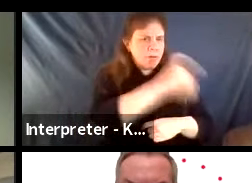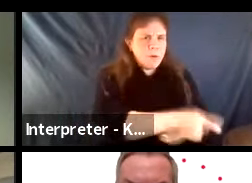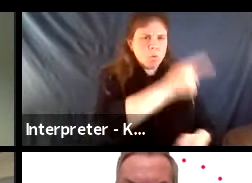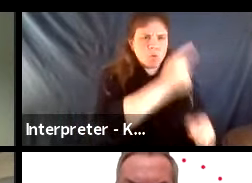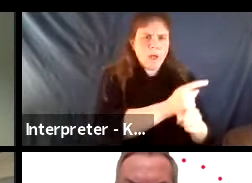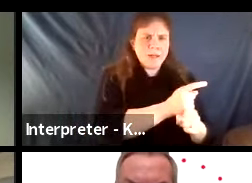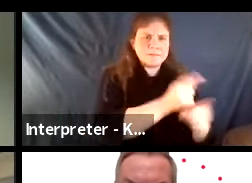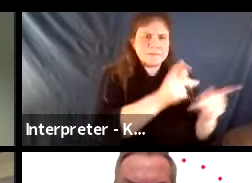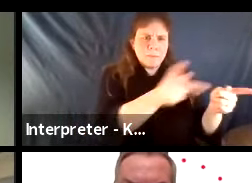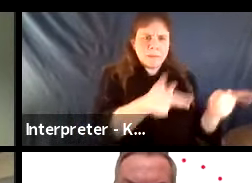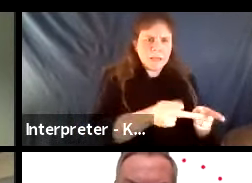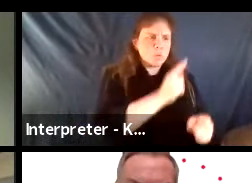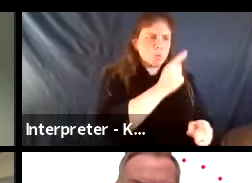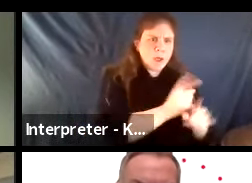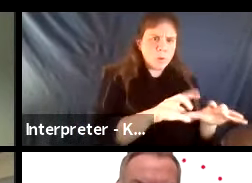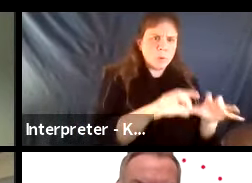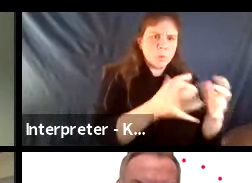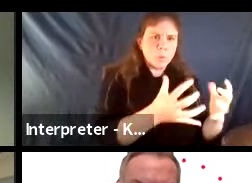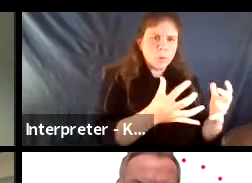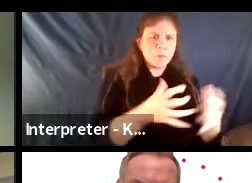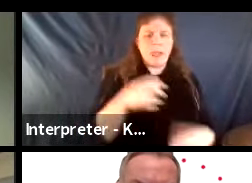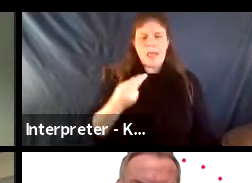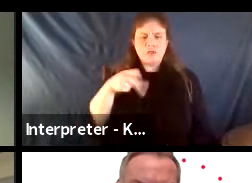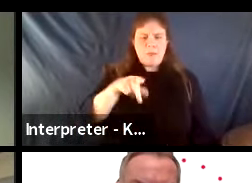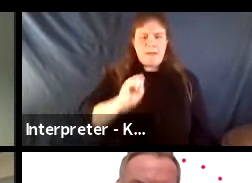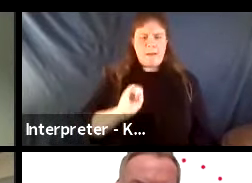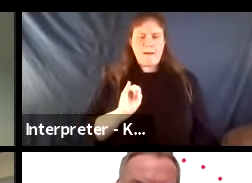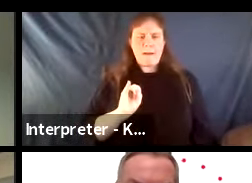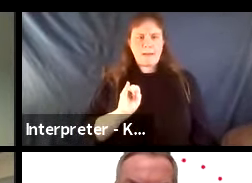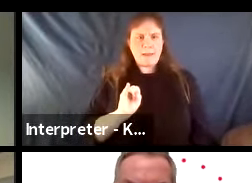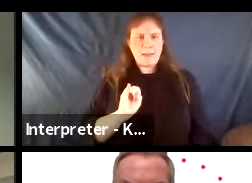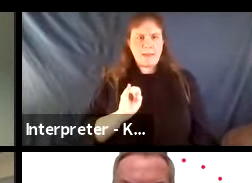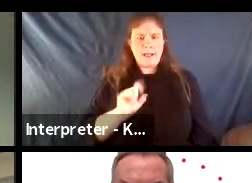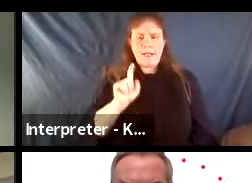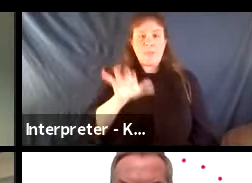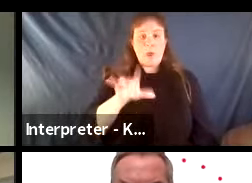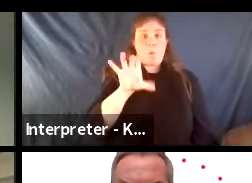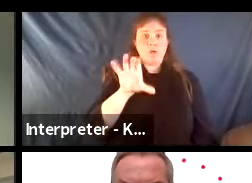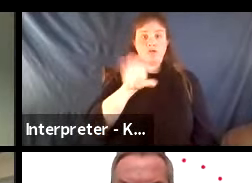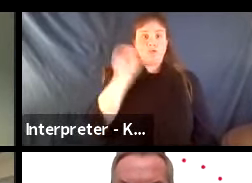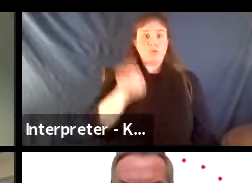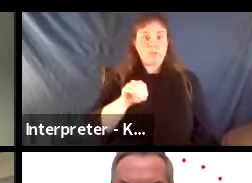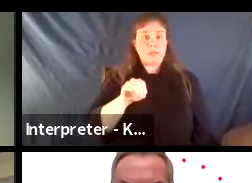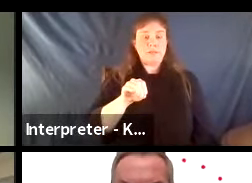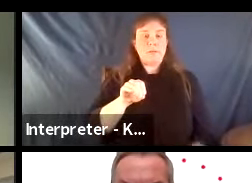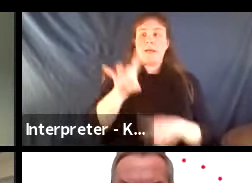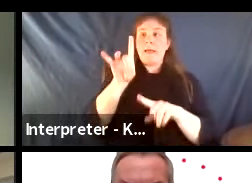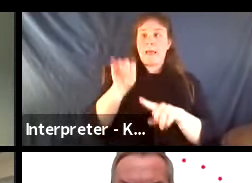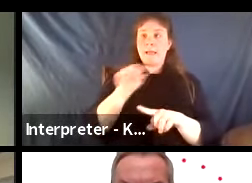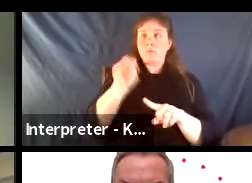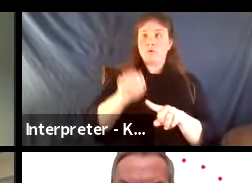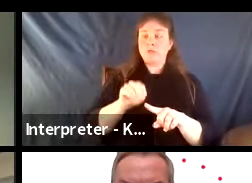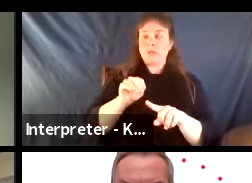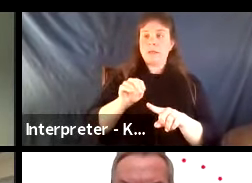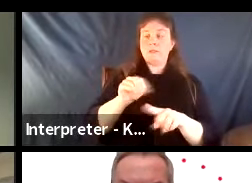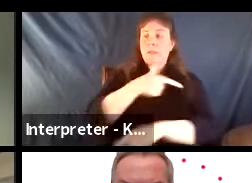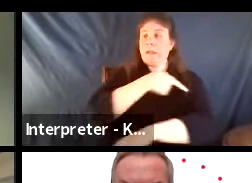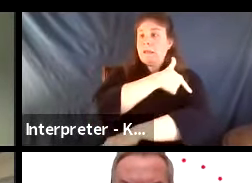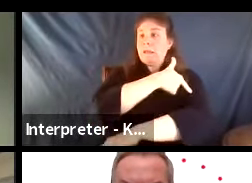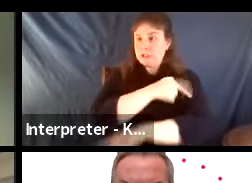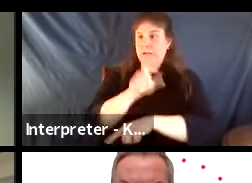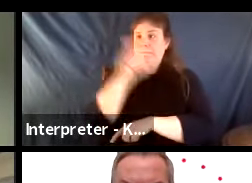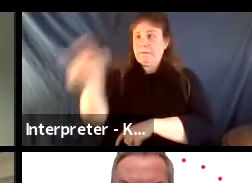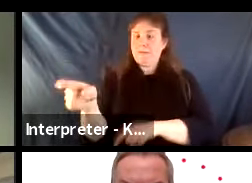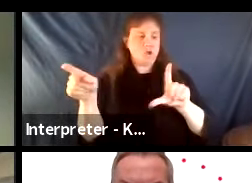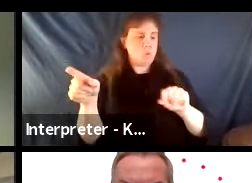using HPI? How do we know what percentage of those have actually gotten into the arms? How do we make sure that those were actually,